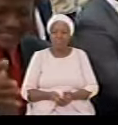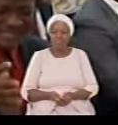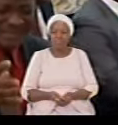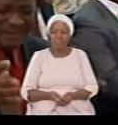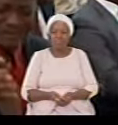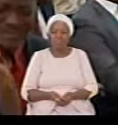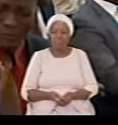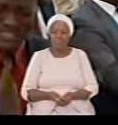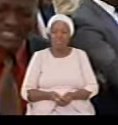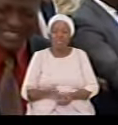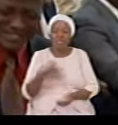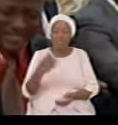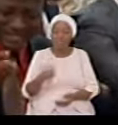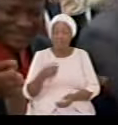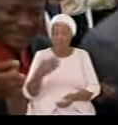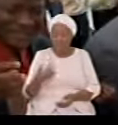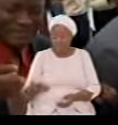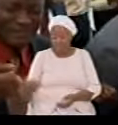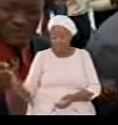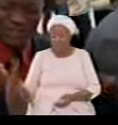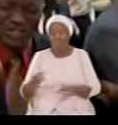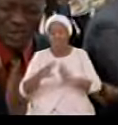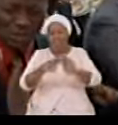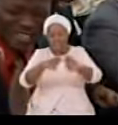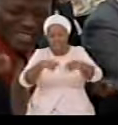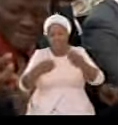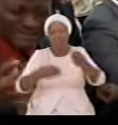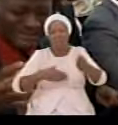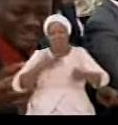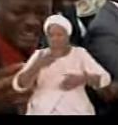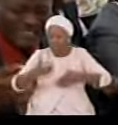Your substance, give happily.